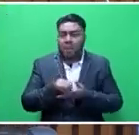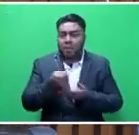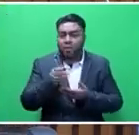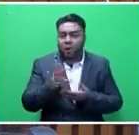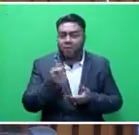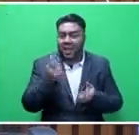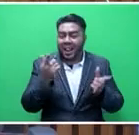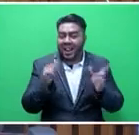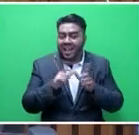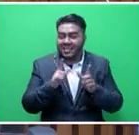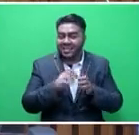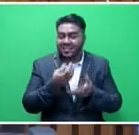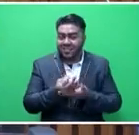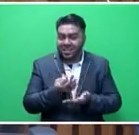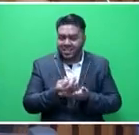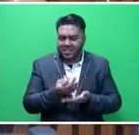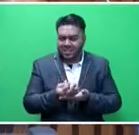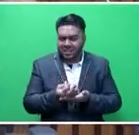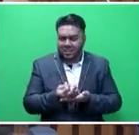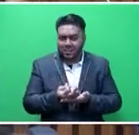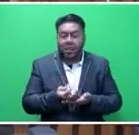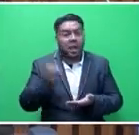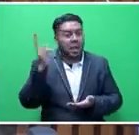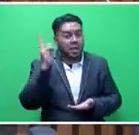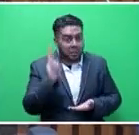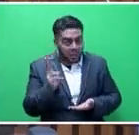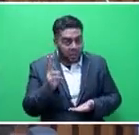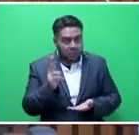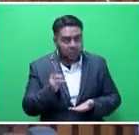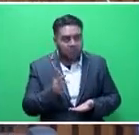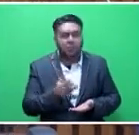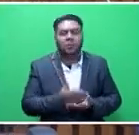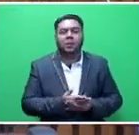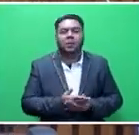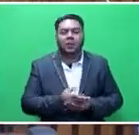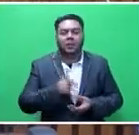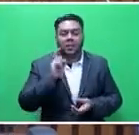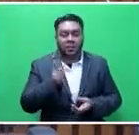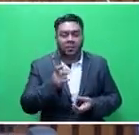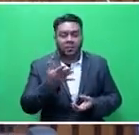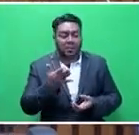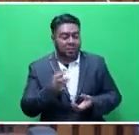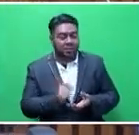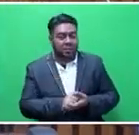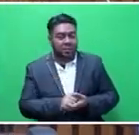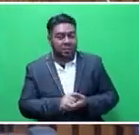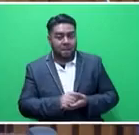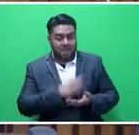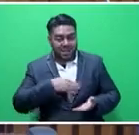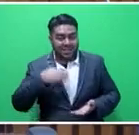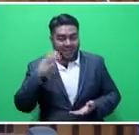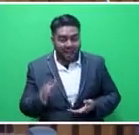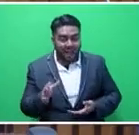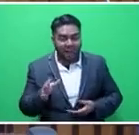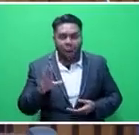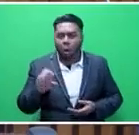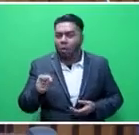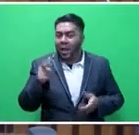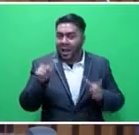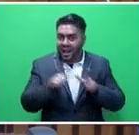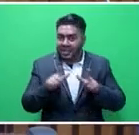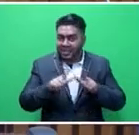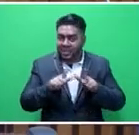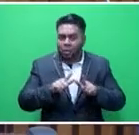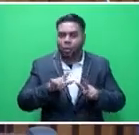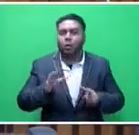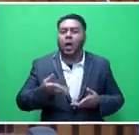the license fees. And again, Mr. Speaker, sir, if that exemption is sought, the minister or the license will be renewed only